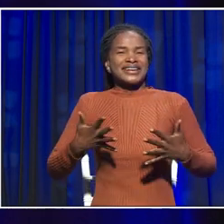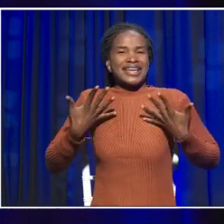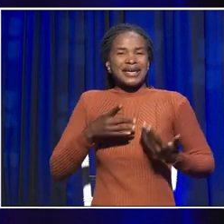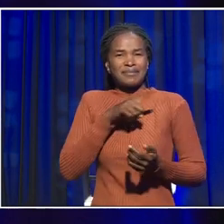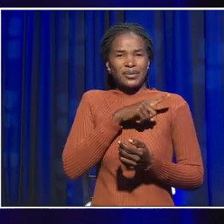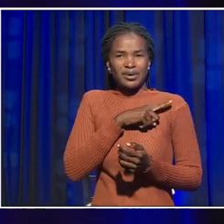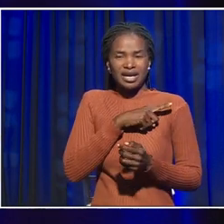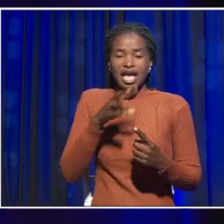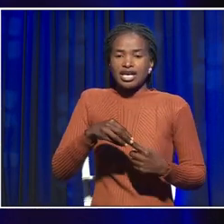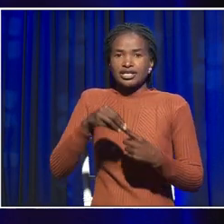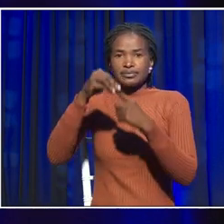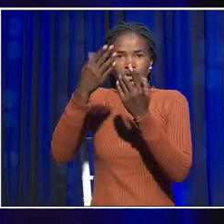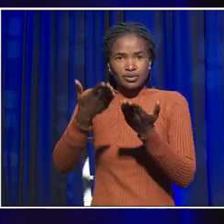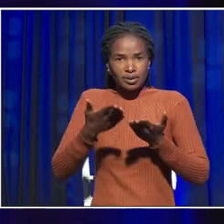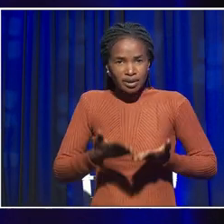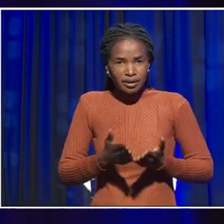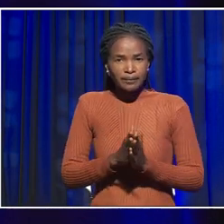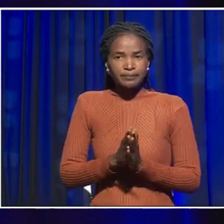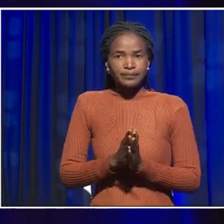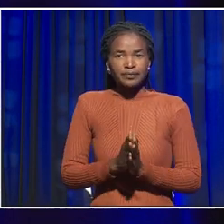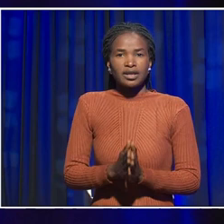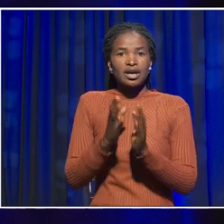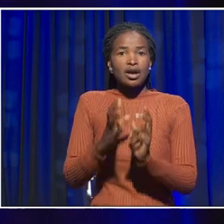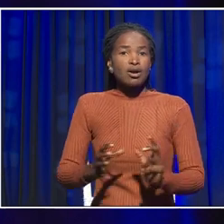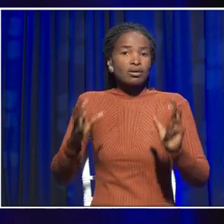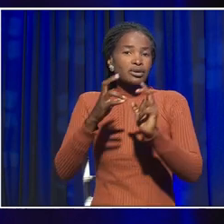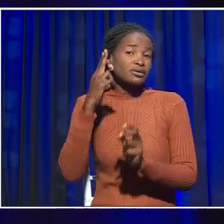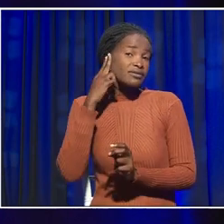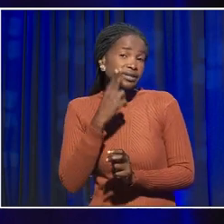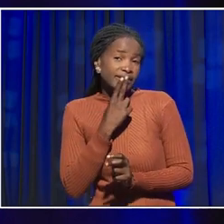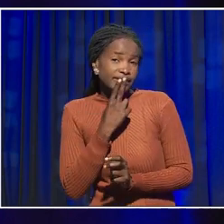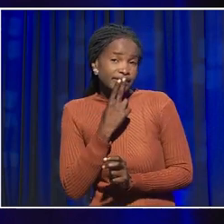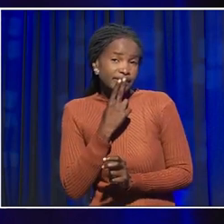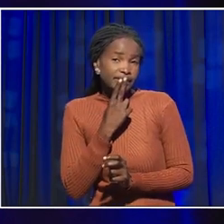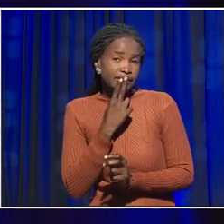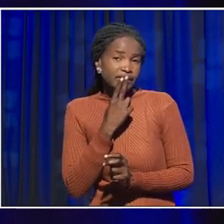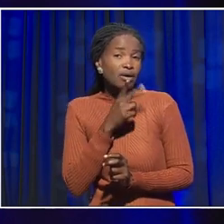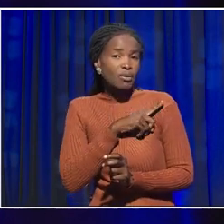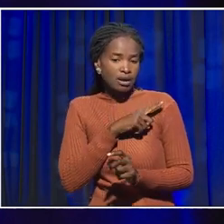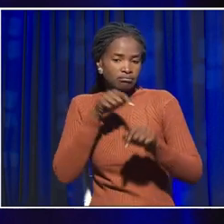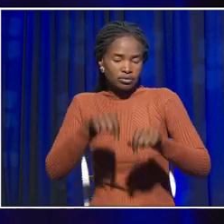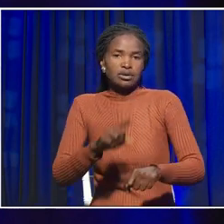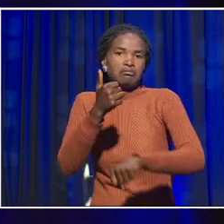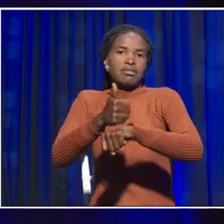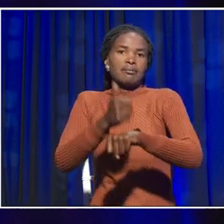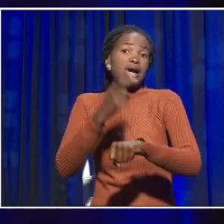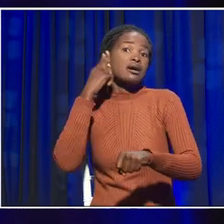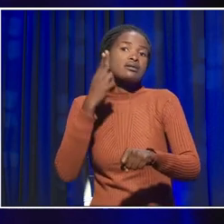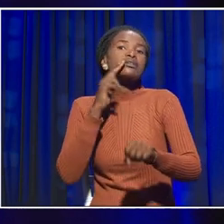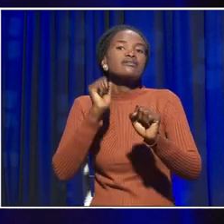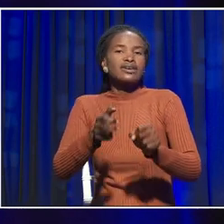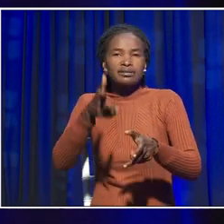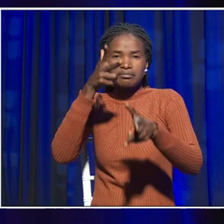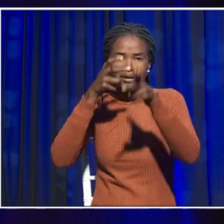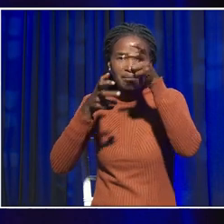and a very special welcome to the community of the hearing impaired who will join us from today.